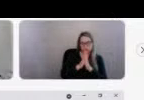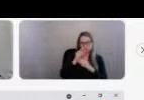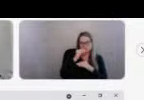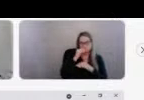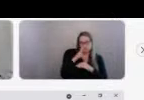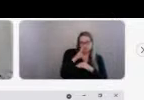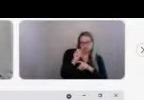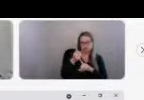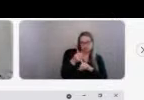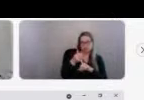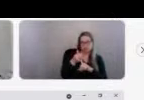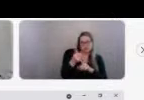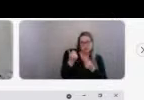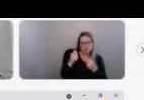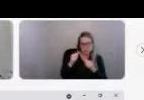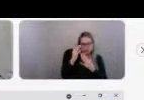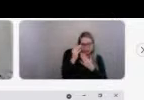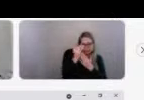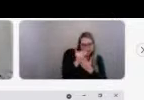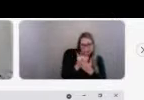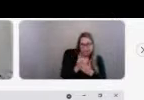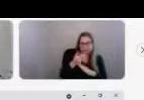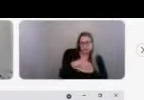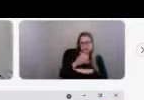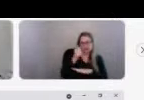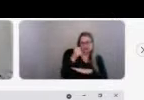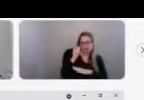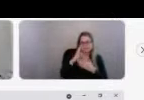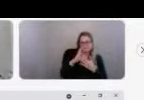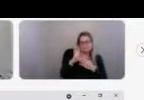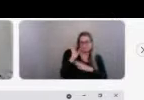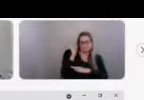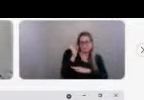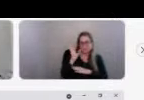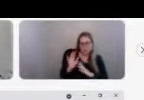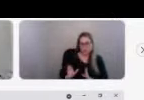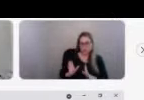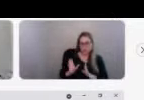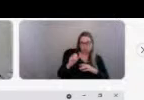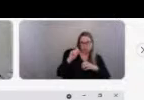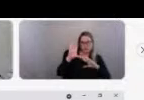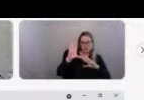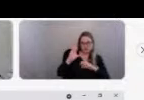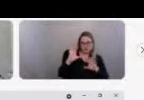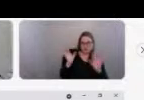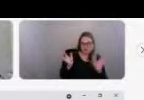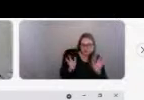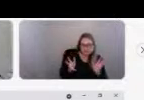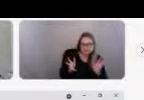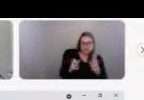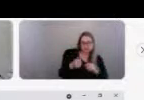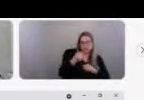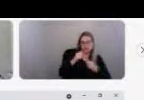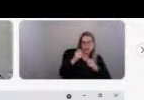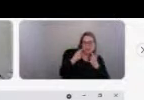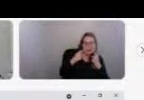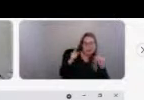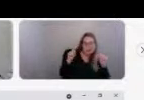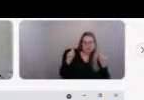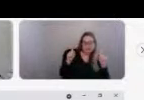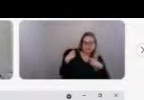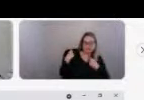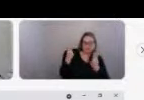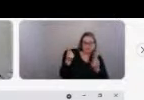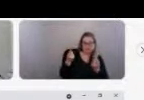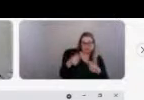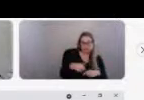yourself we are trying to list the next 10 speakers in the chat and then i'm trying to announce the speakers as we go uh and